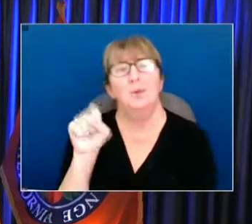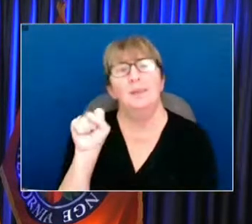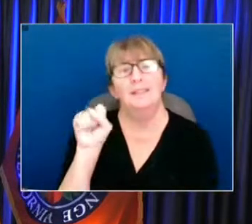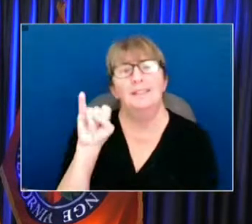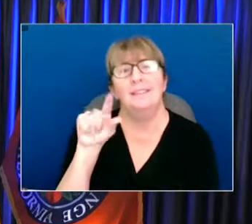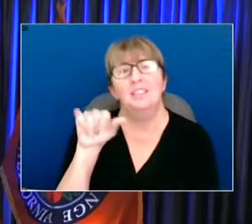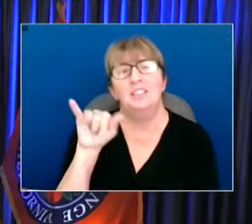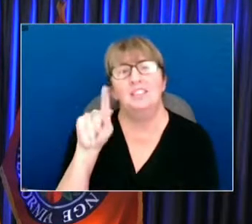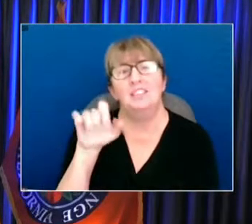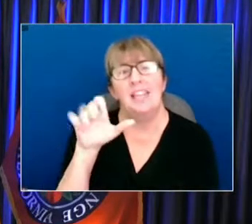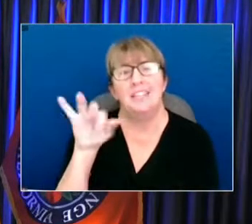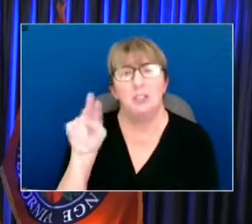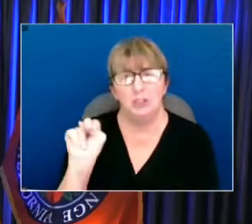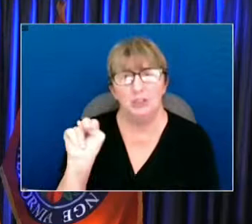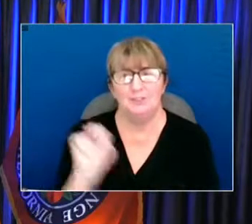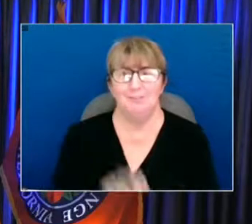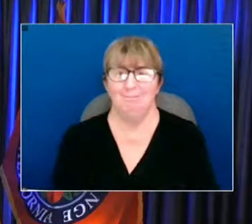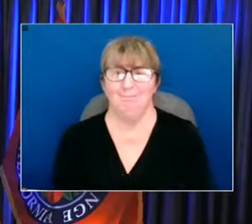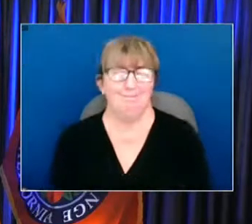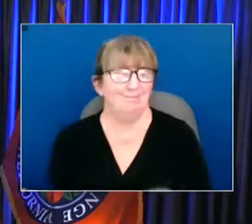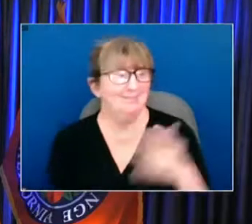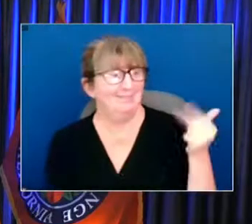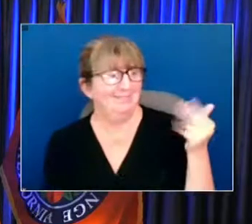great word.